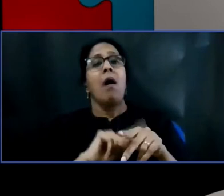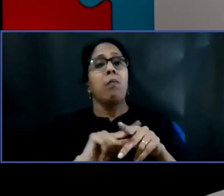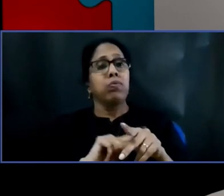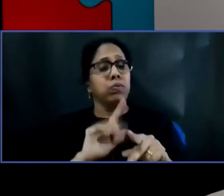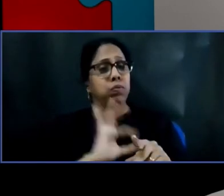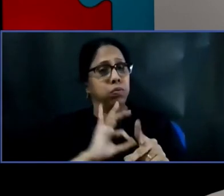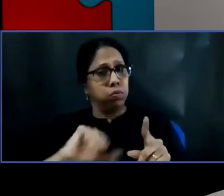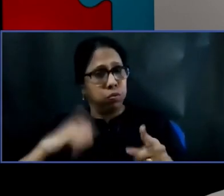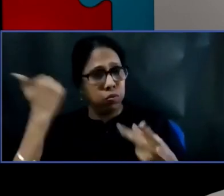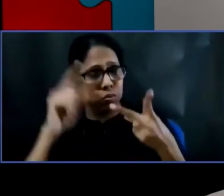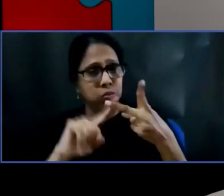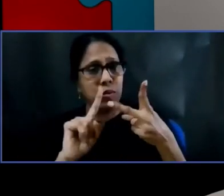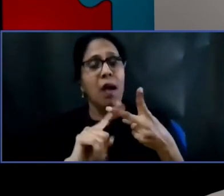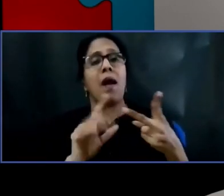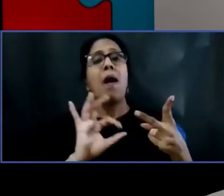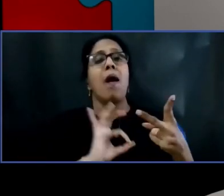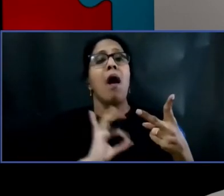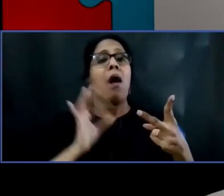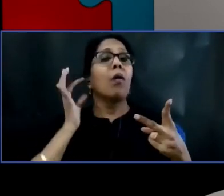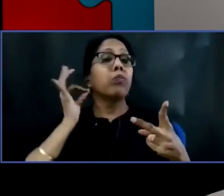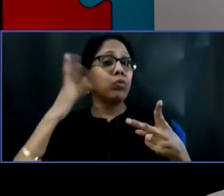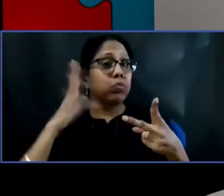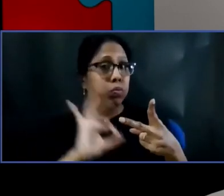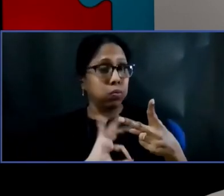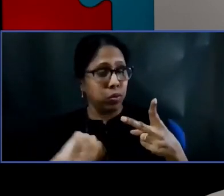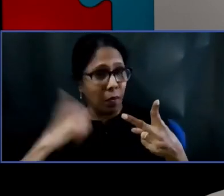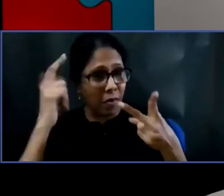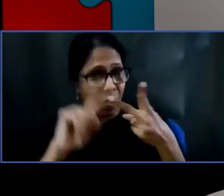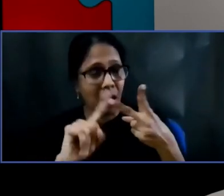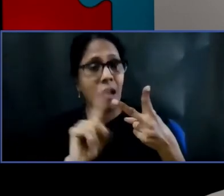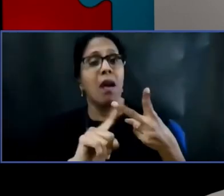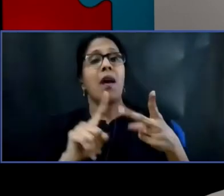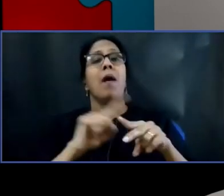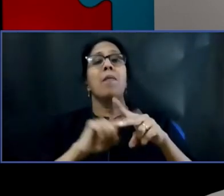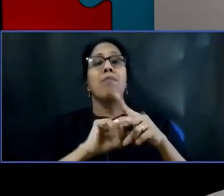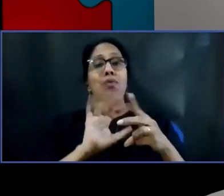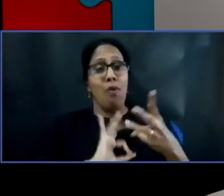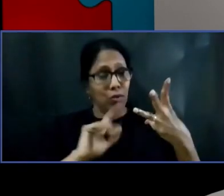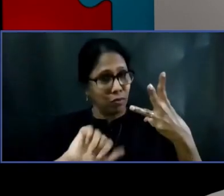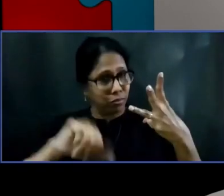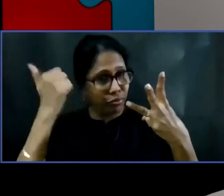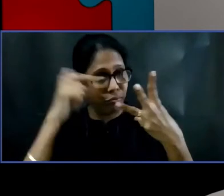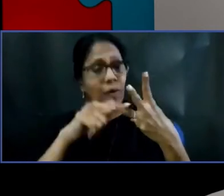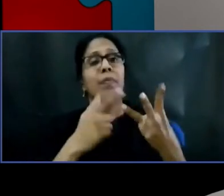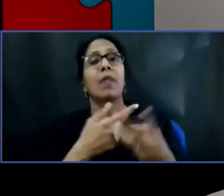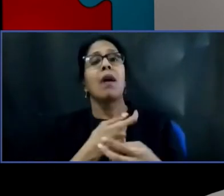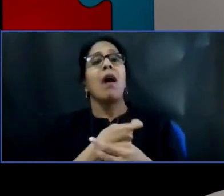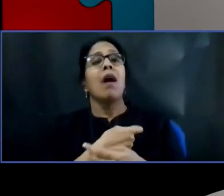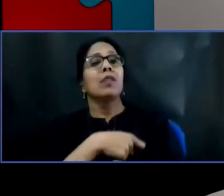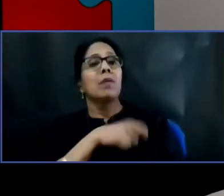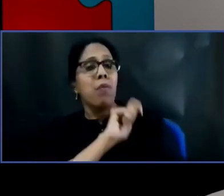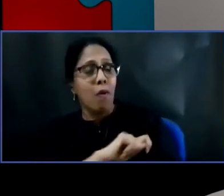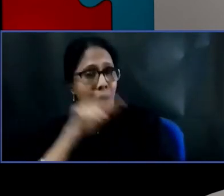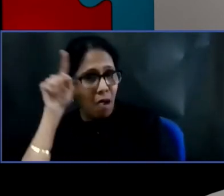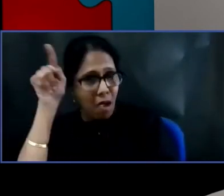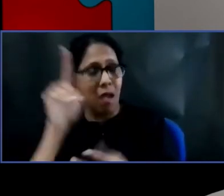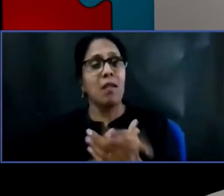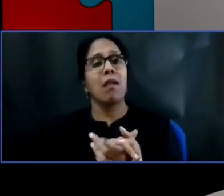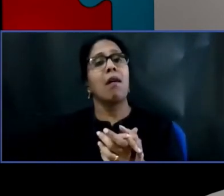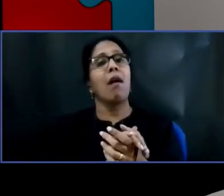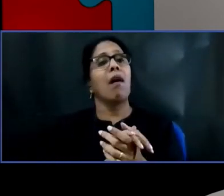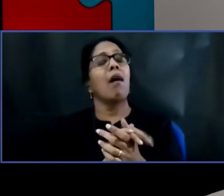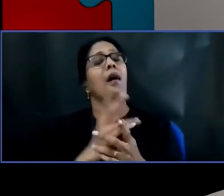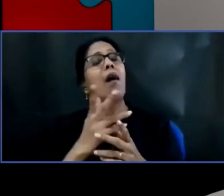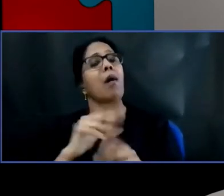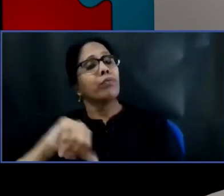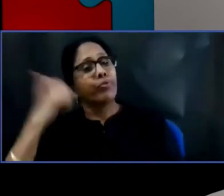and a bronze in men's singles and doubles in the third Spanish International Para-Badminton Tournament, and have represented